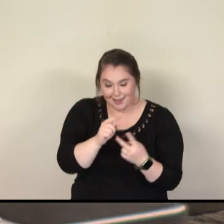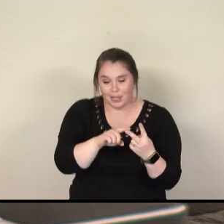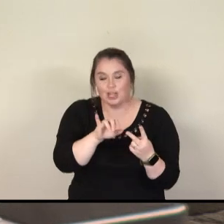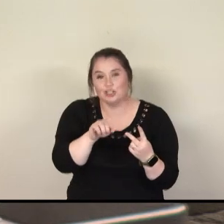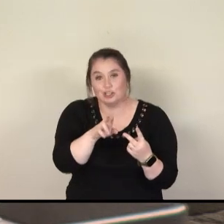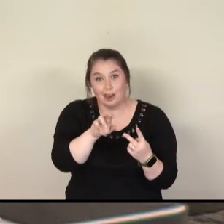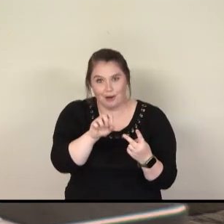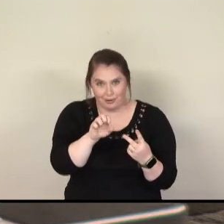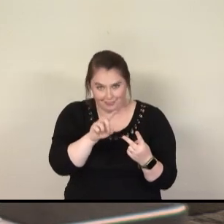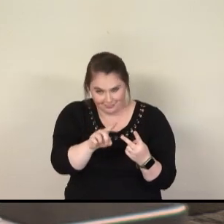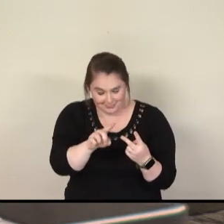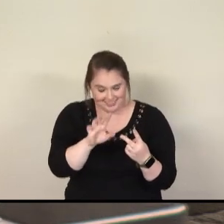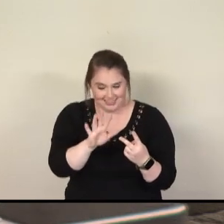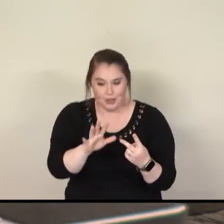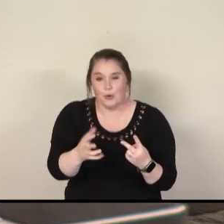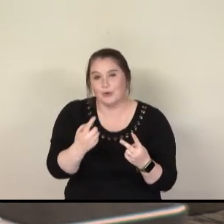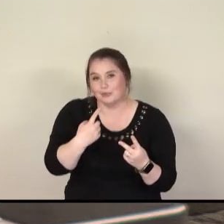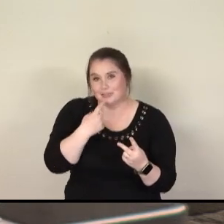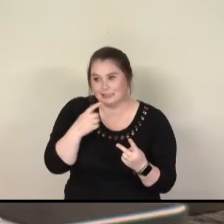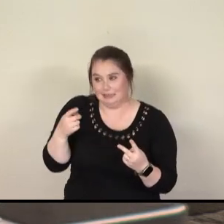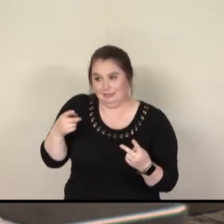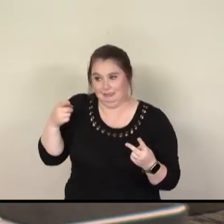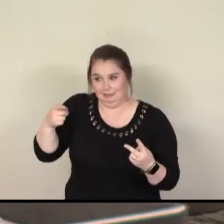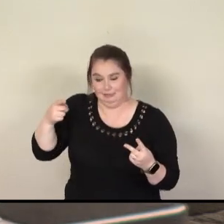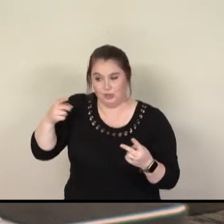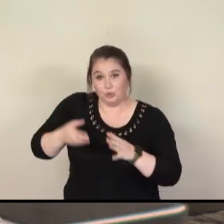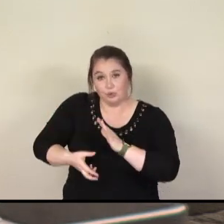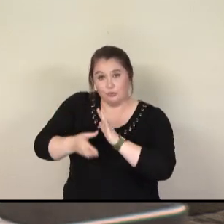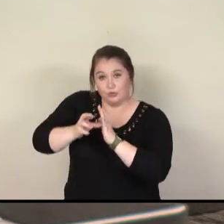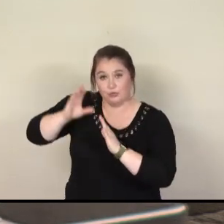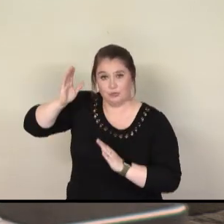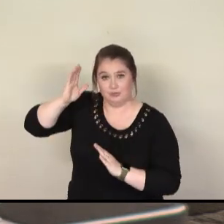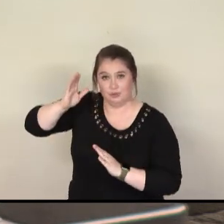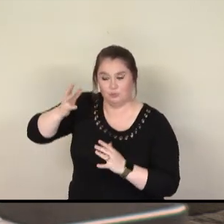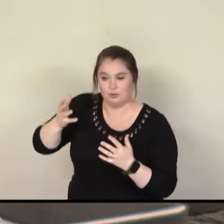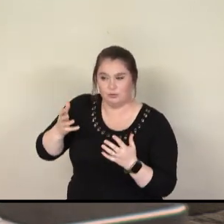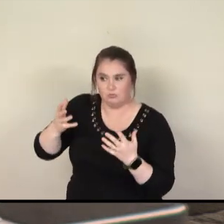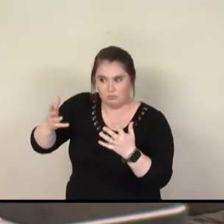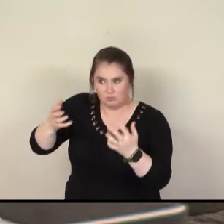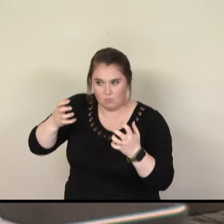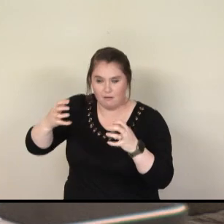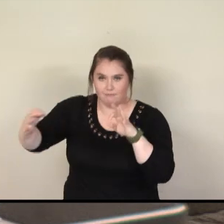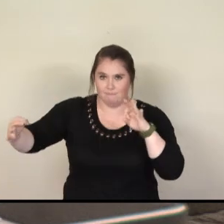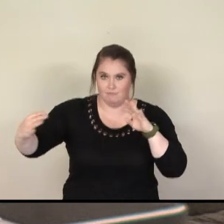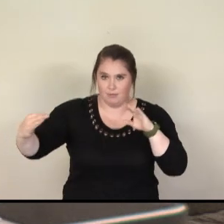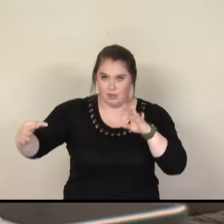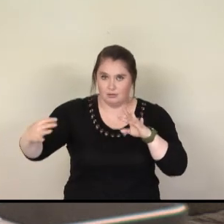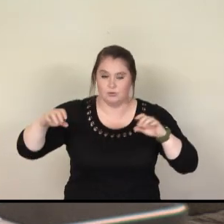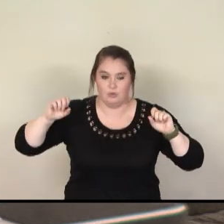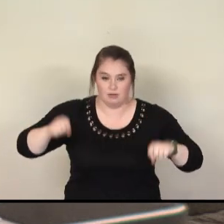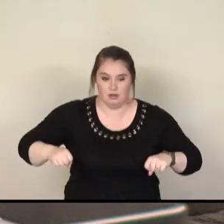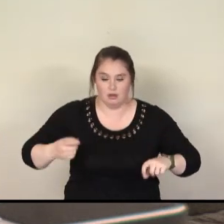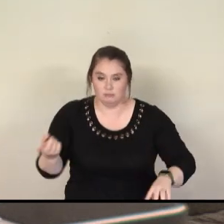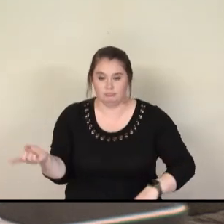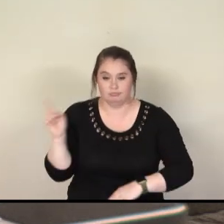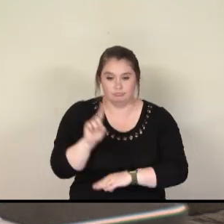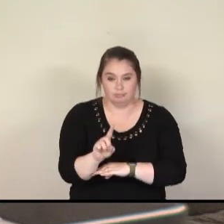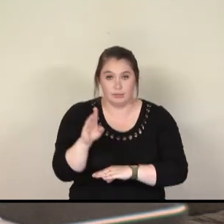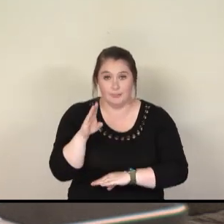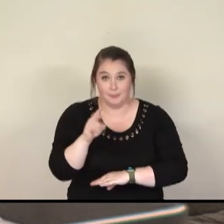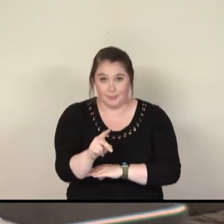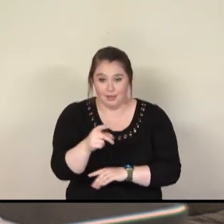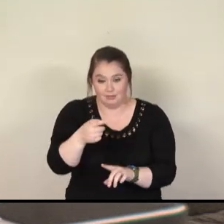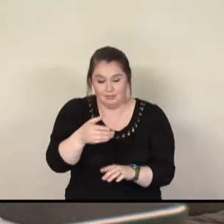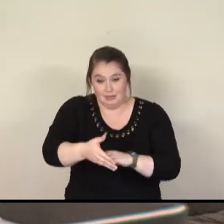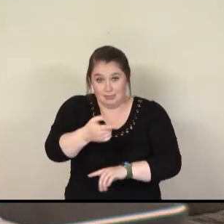just wanted to say this is a review and presentation, and we look forward to feedback so that we can bring it back to you and get approval at